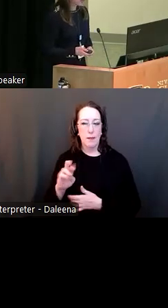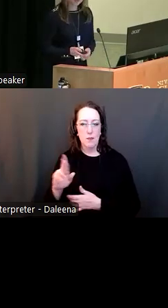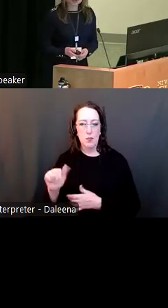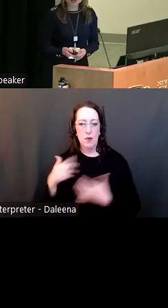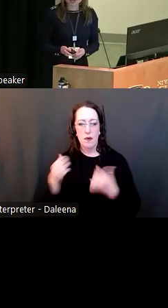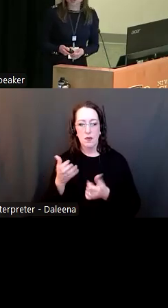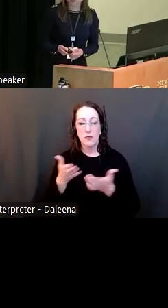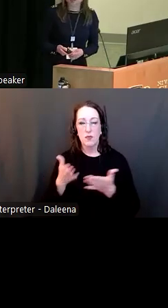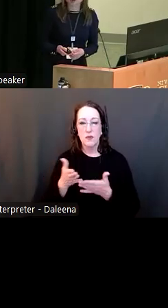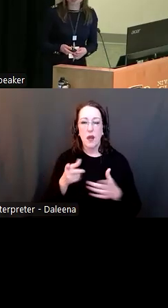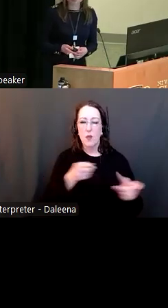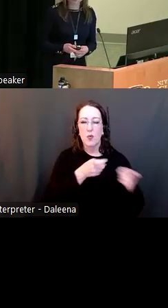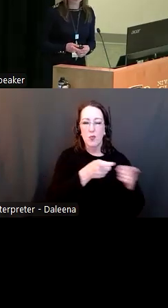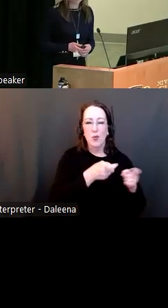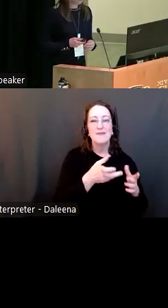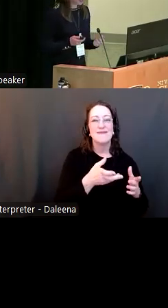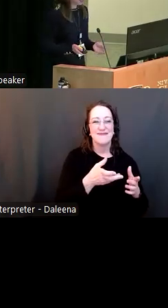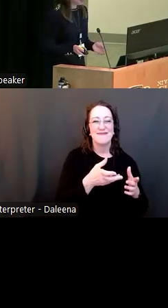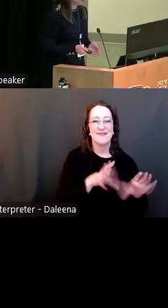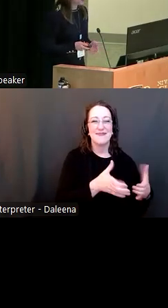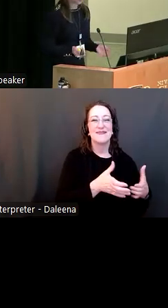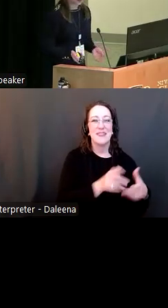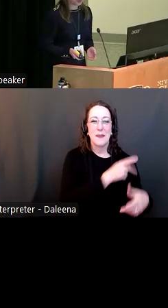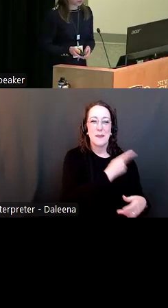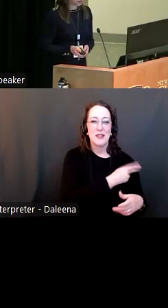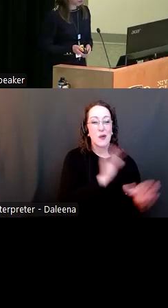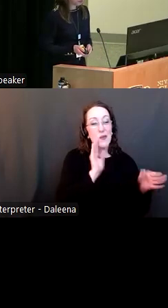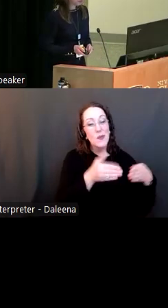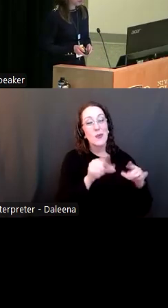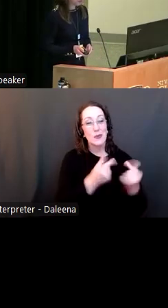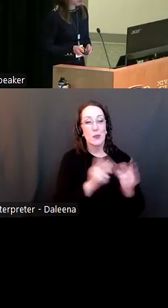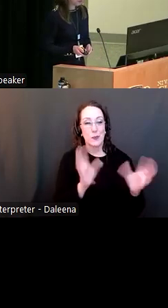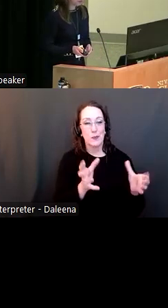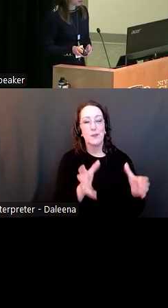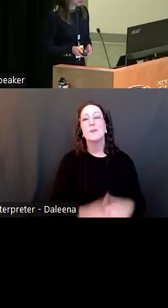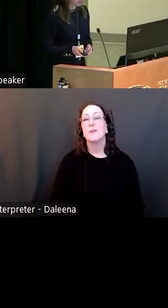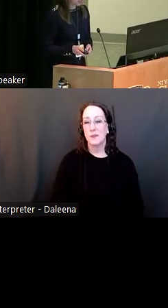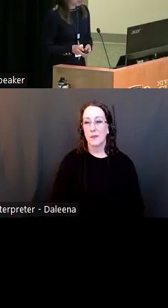I also recruited a group of patients, a focus group.